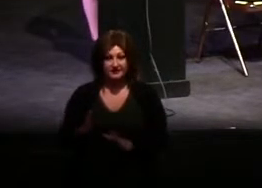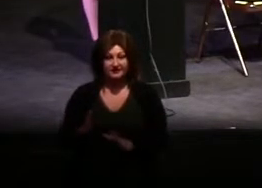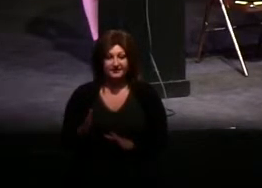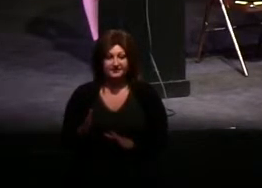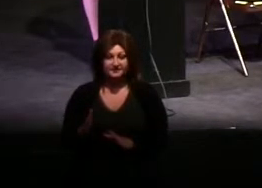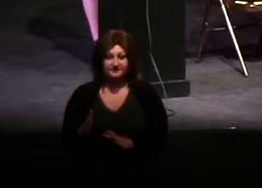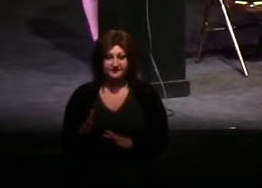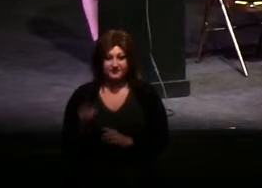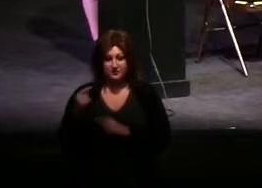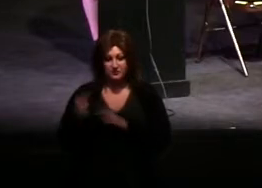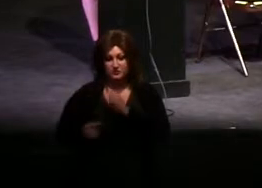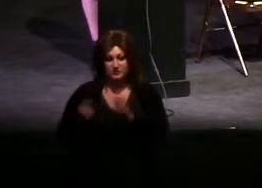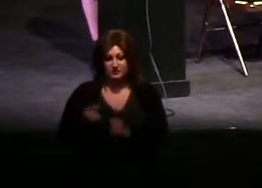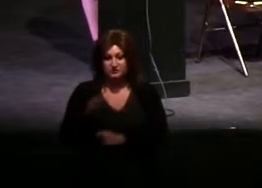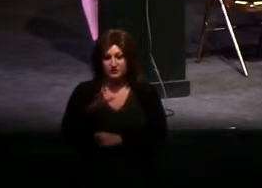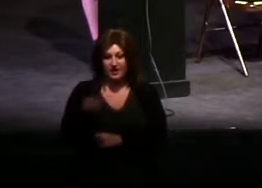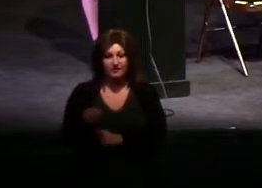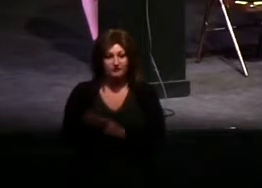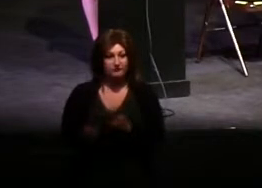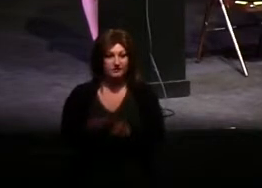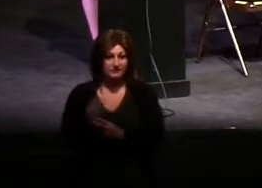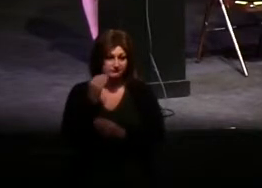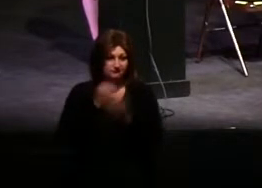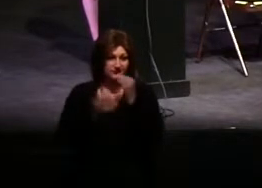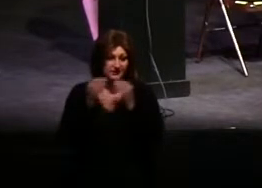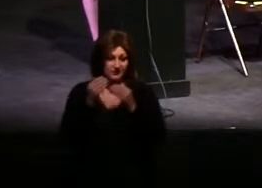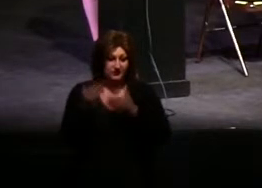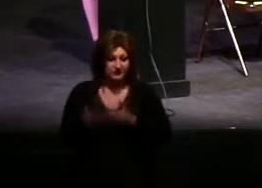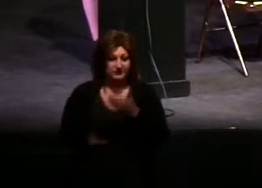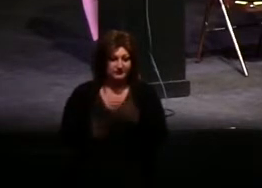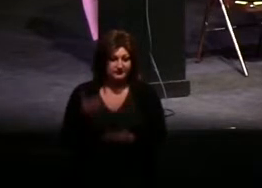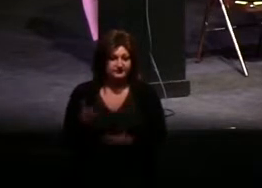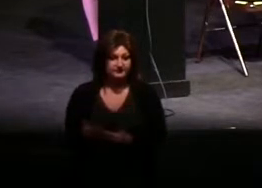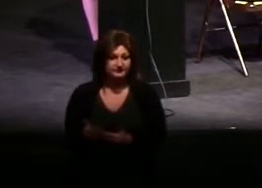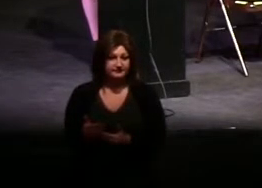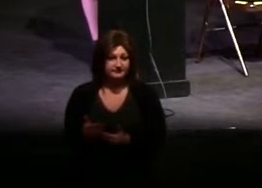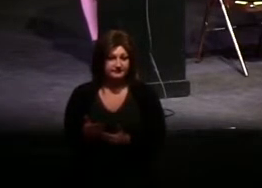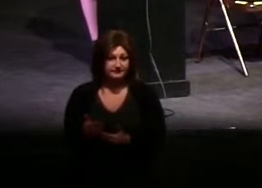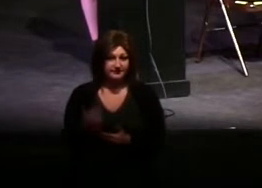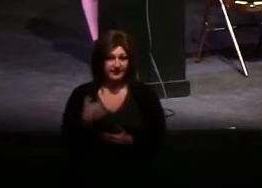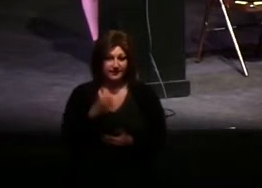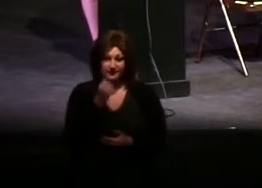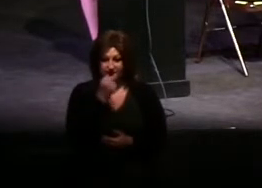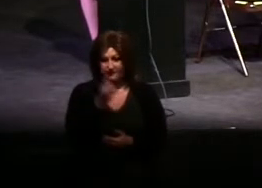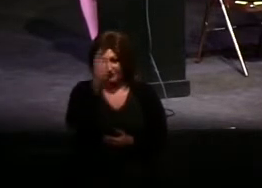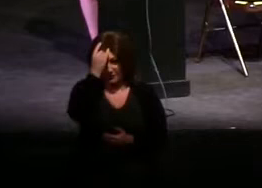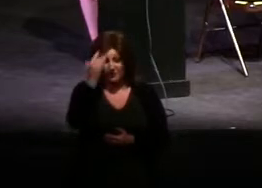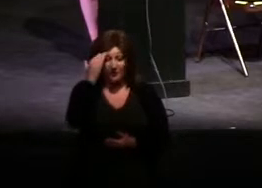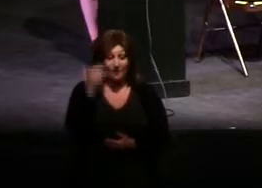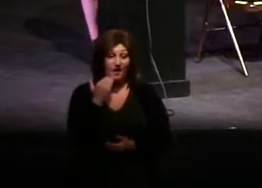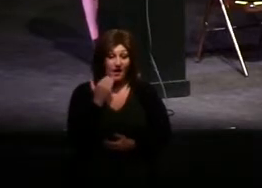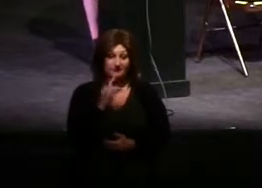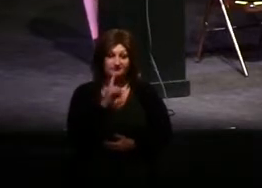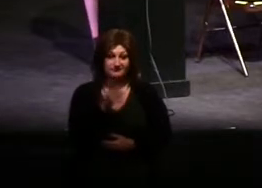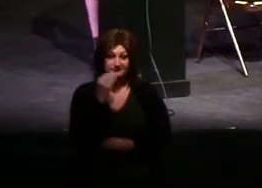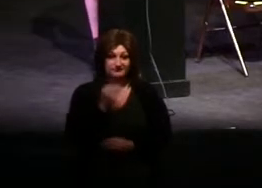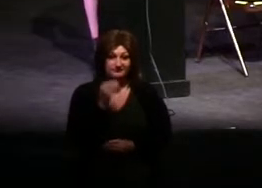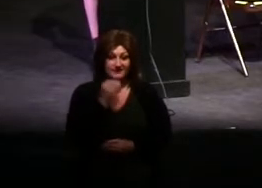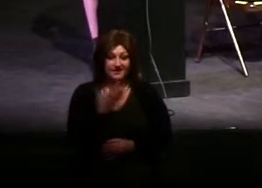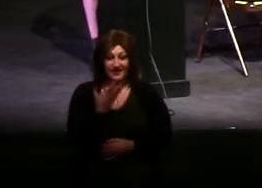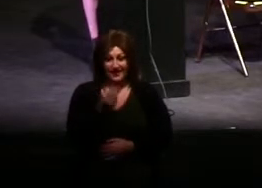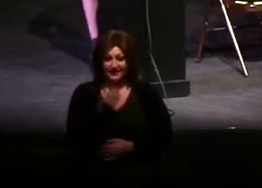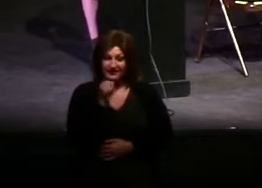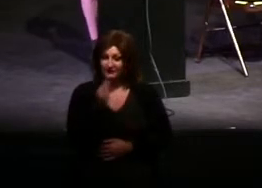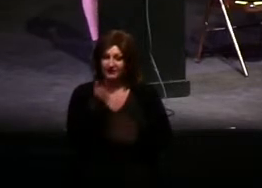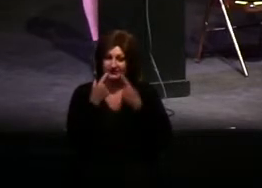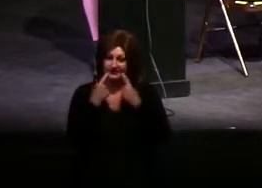a traditional African meal that had of goat head, actually, and it didn't